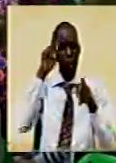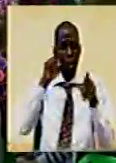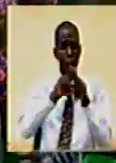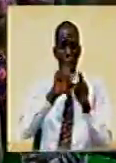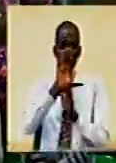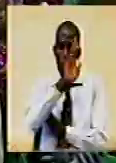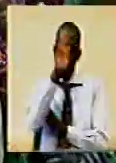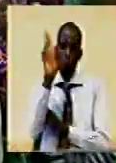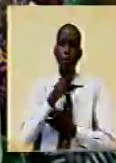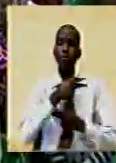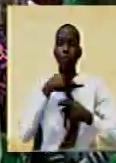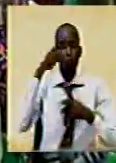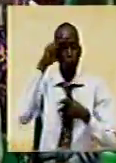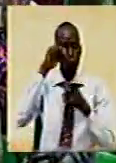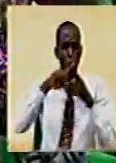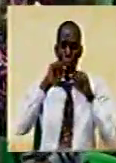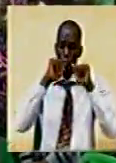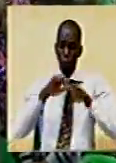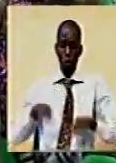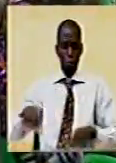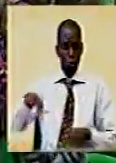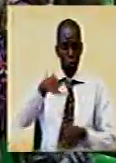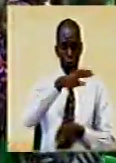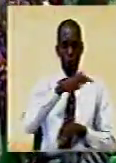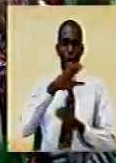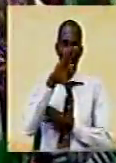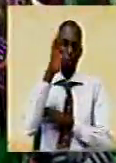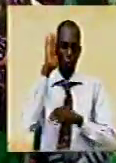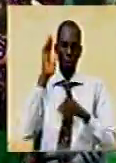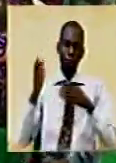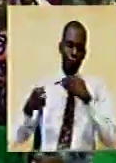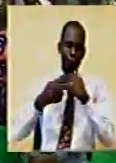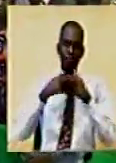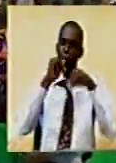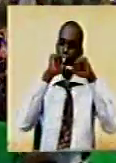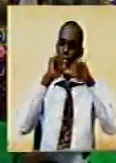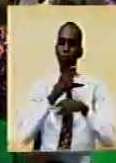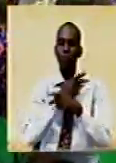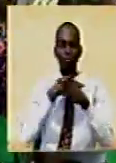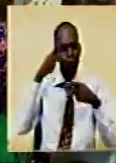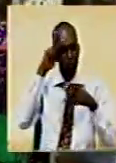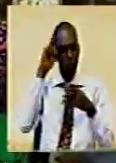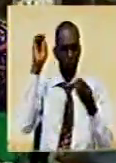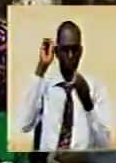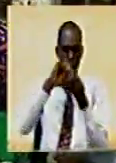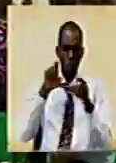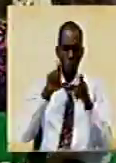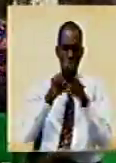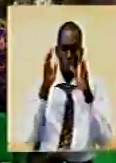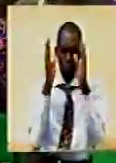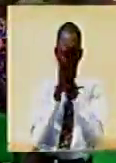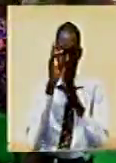him. As God has used him to bless us, that God will bless him abundantly.